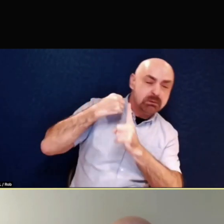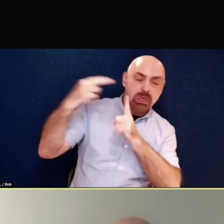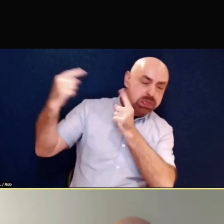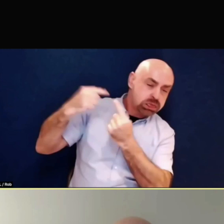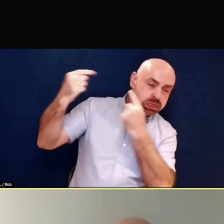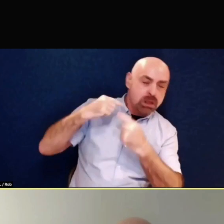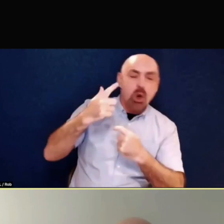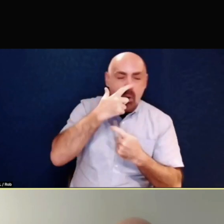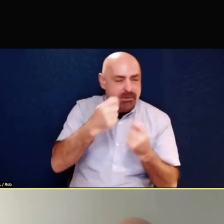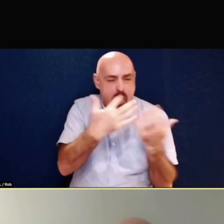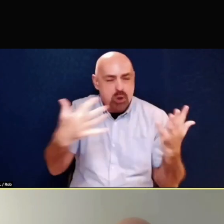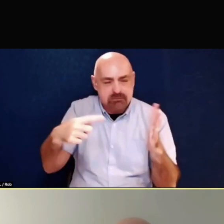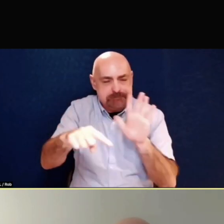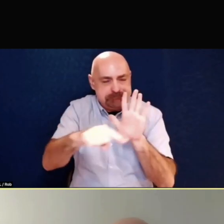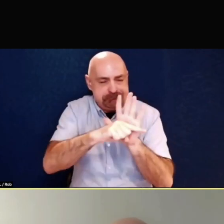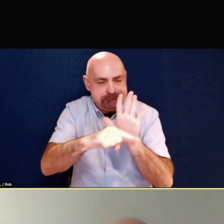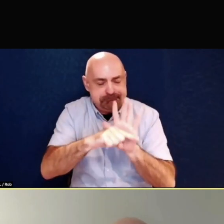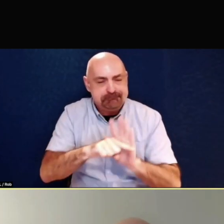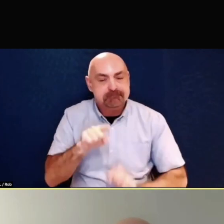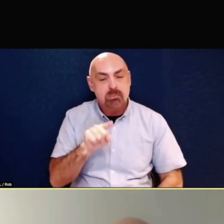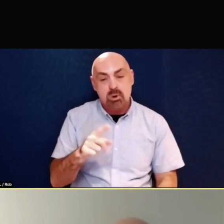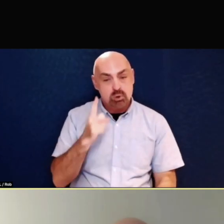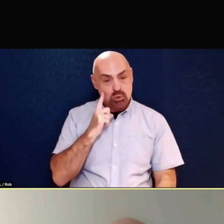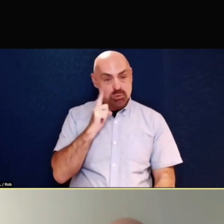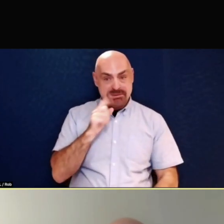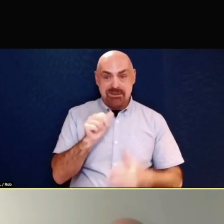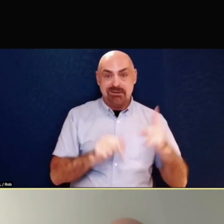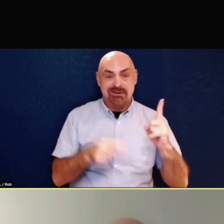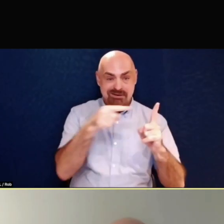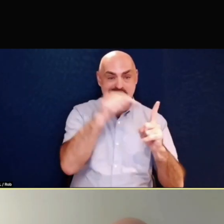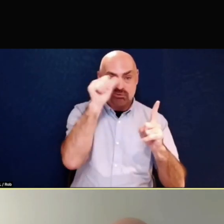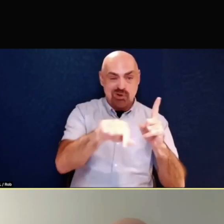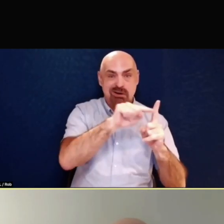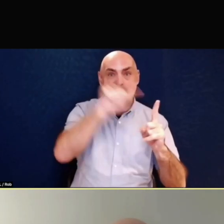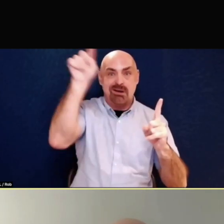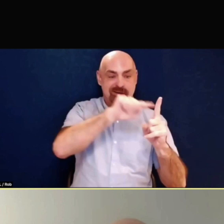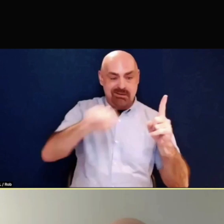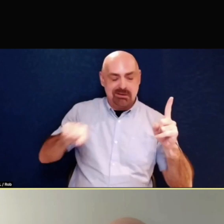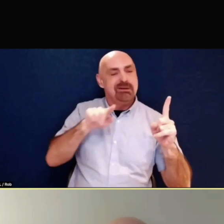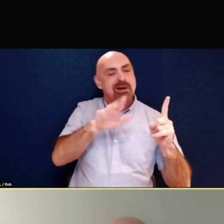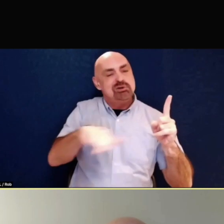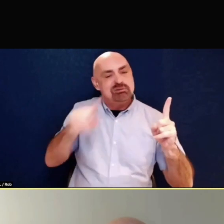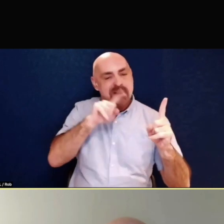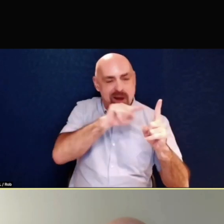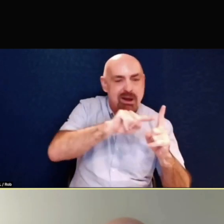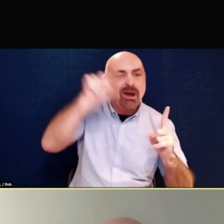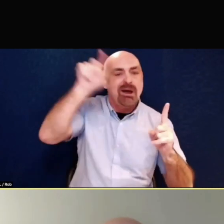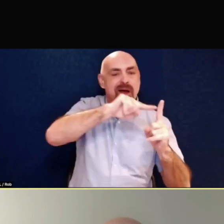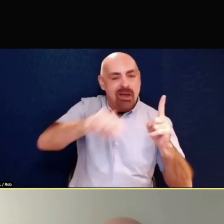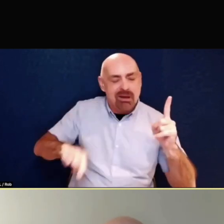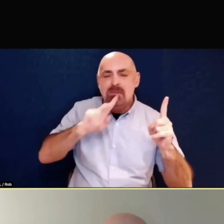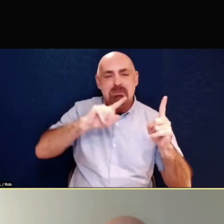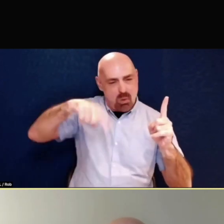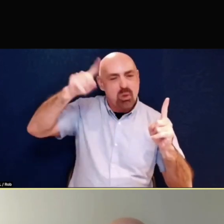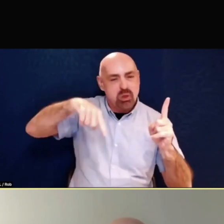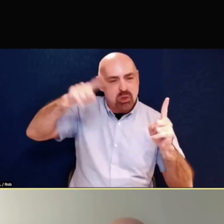adverse events. And so you see from the same starting point, children can go in quite wide different directions. And if we go on to